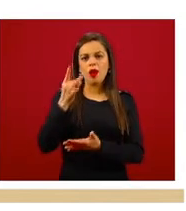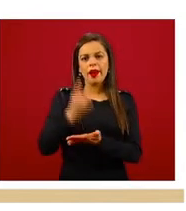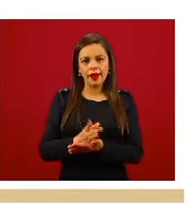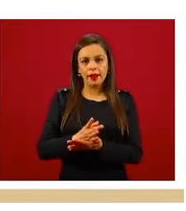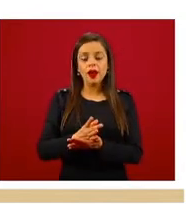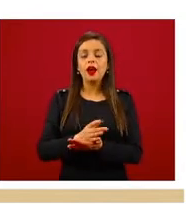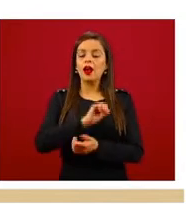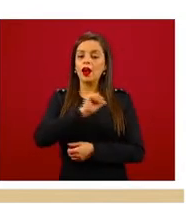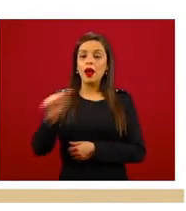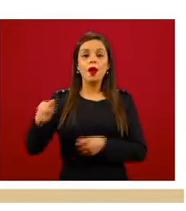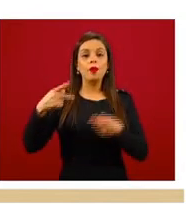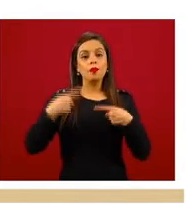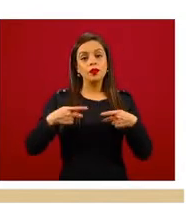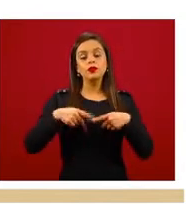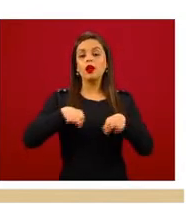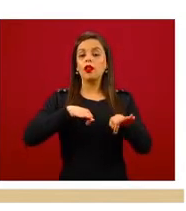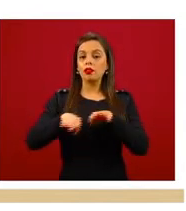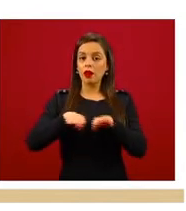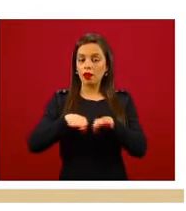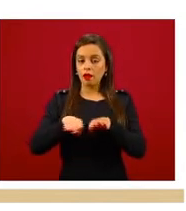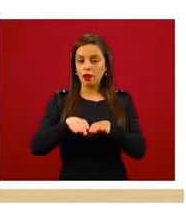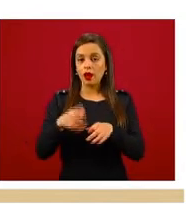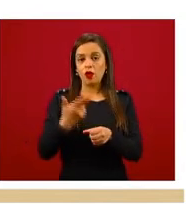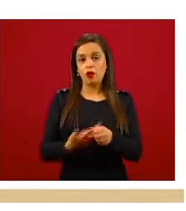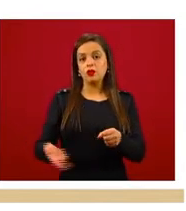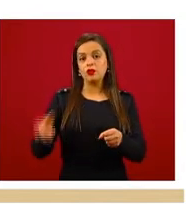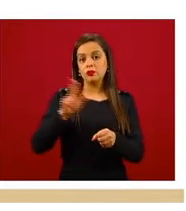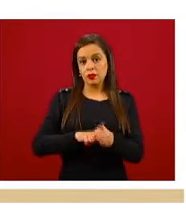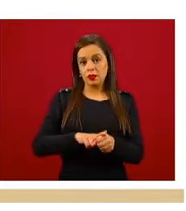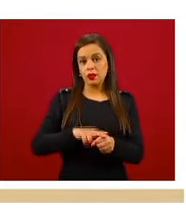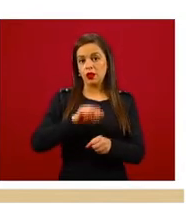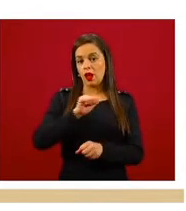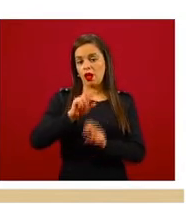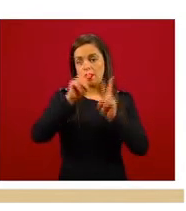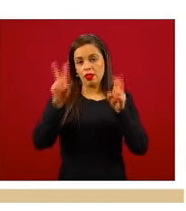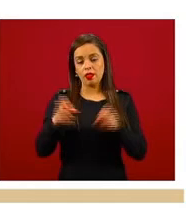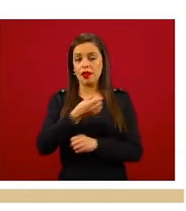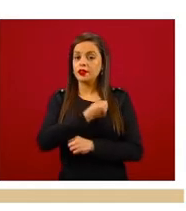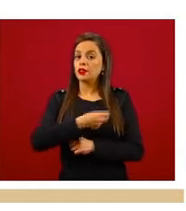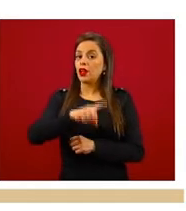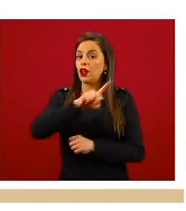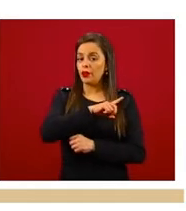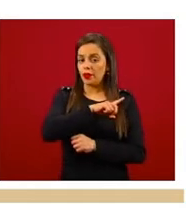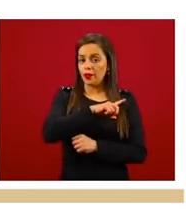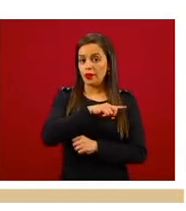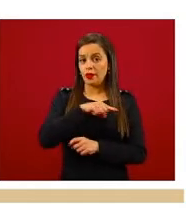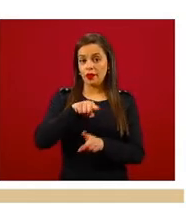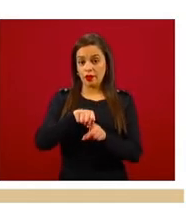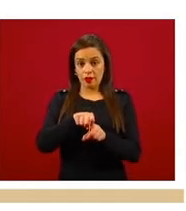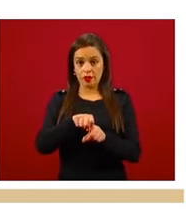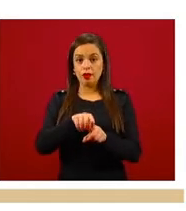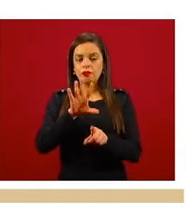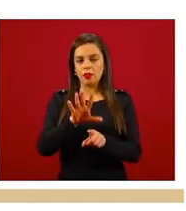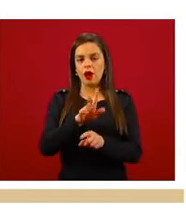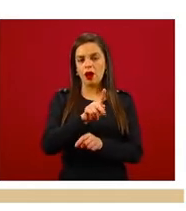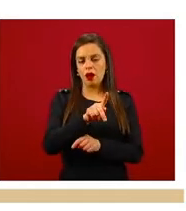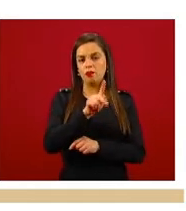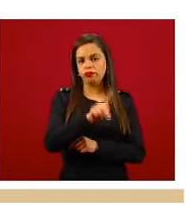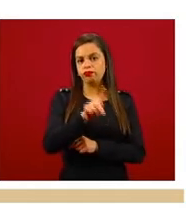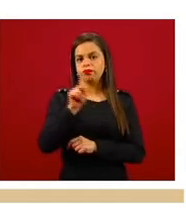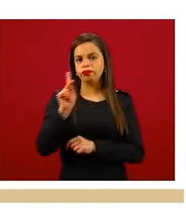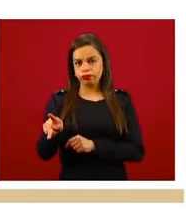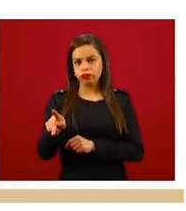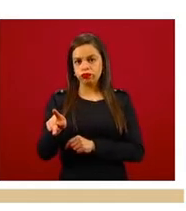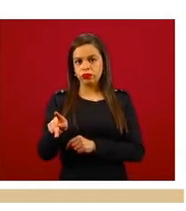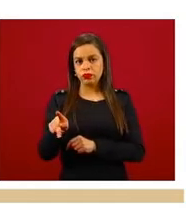curve that has only been built on the numbers for healthcare personnel that have been affected. And we can definitely see a